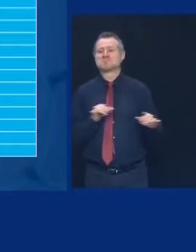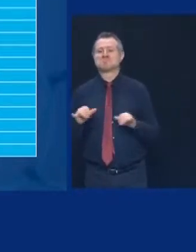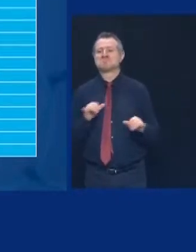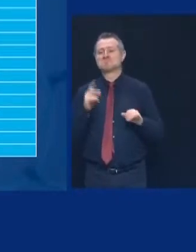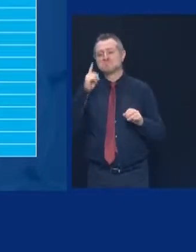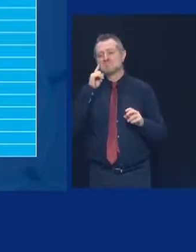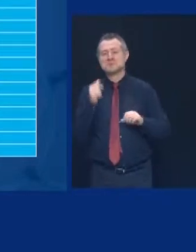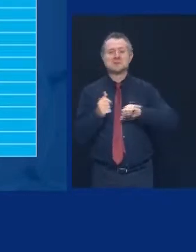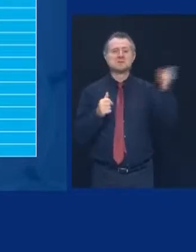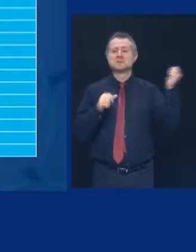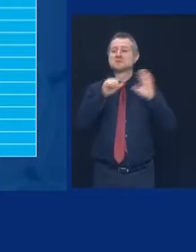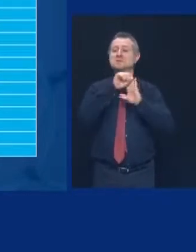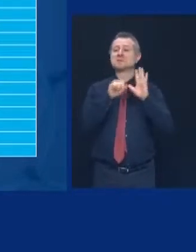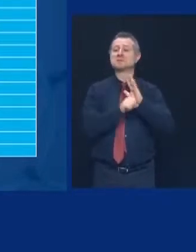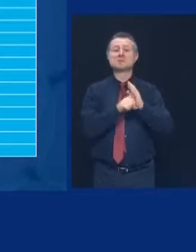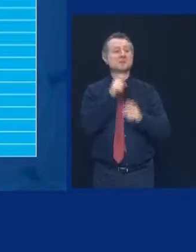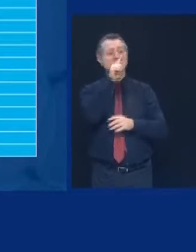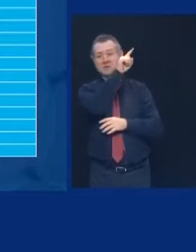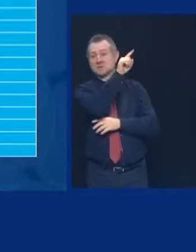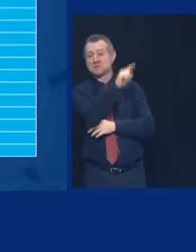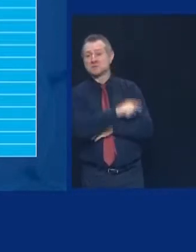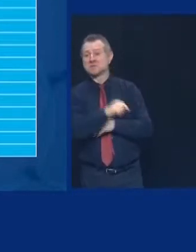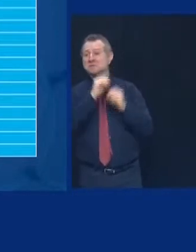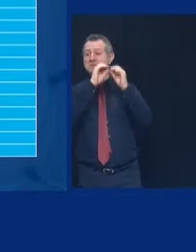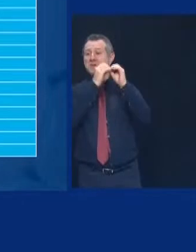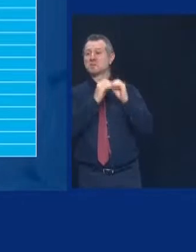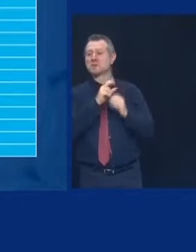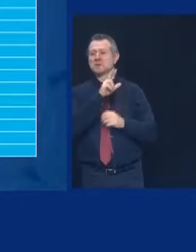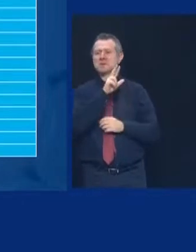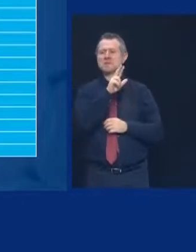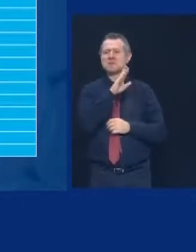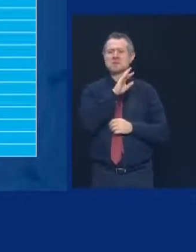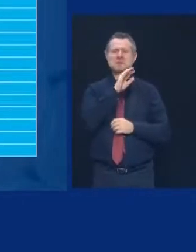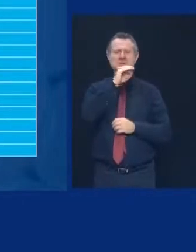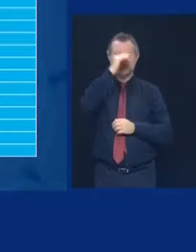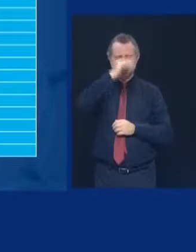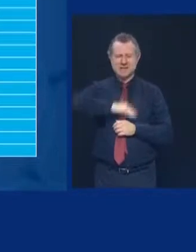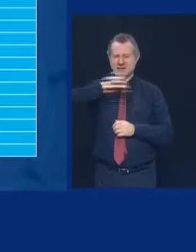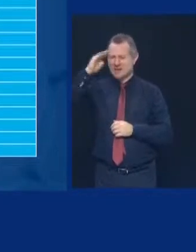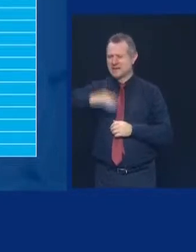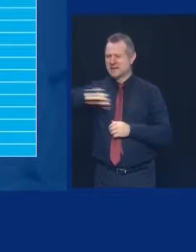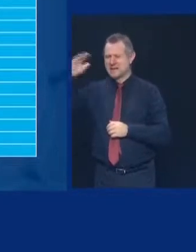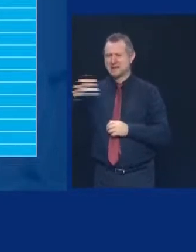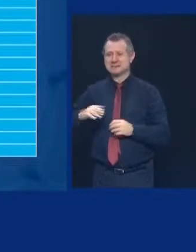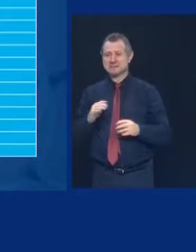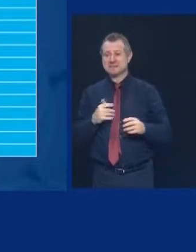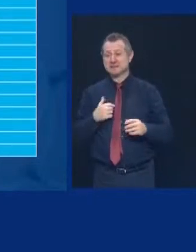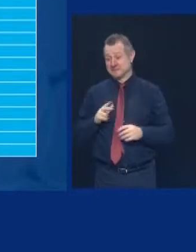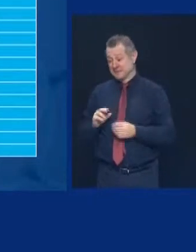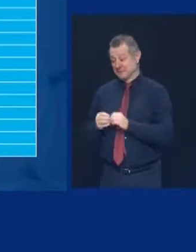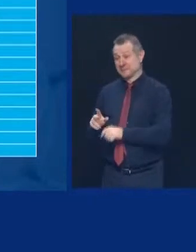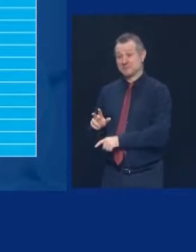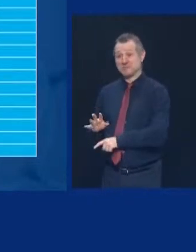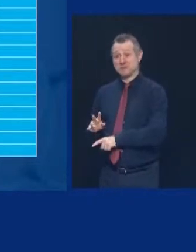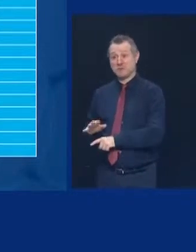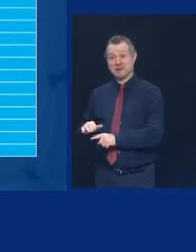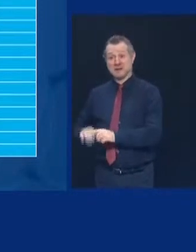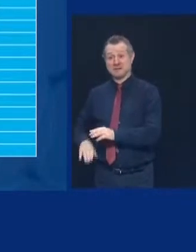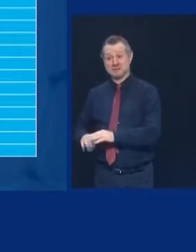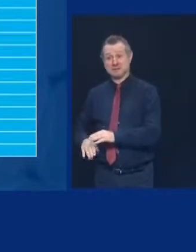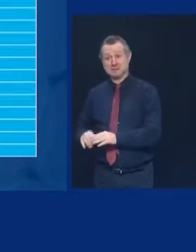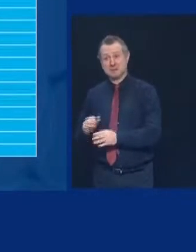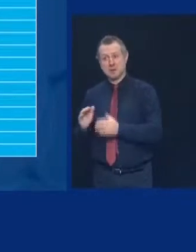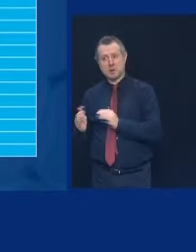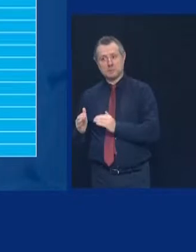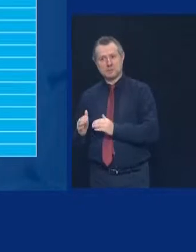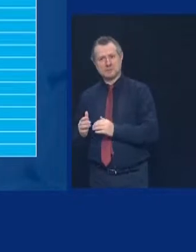of statewide infection rates. Many states would love to have the infection rate that we have in